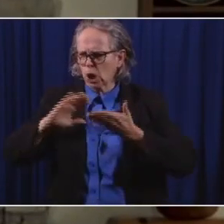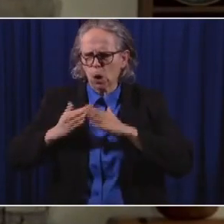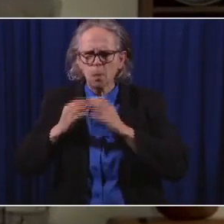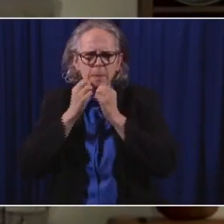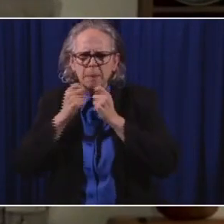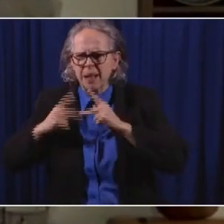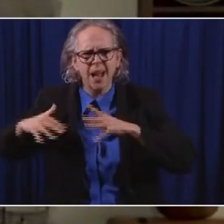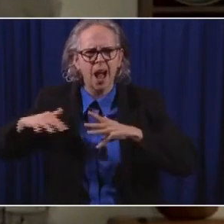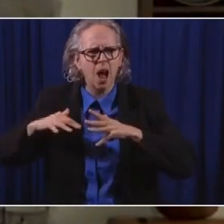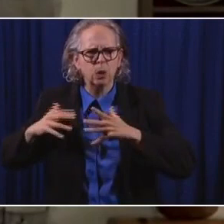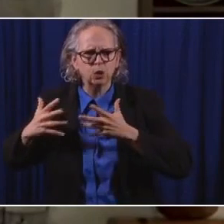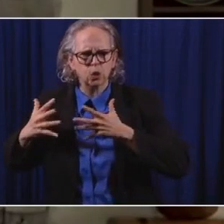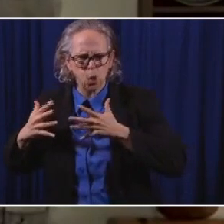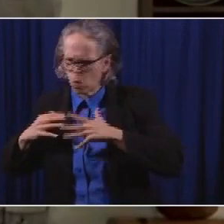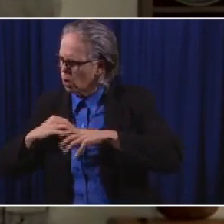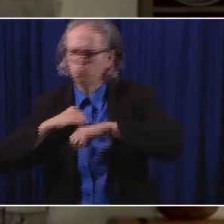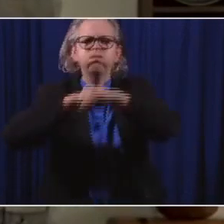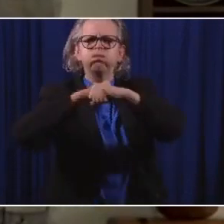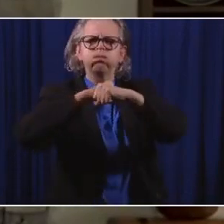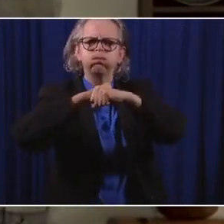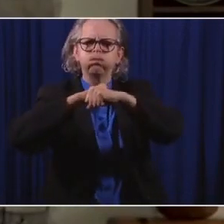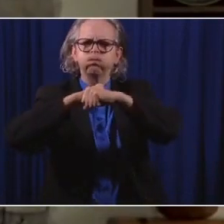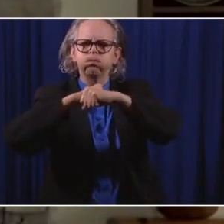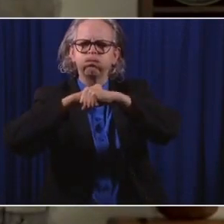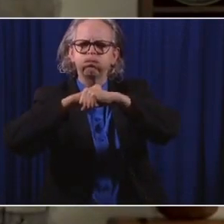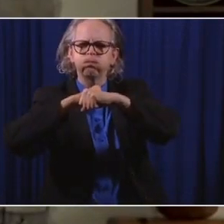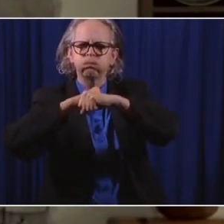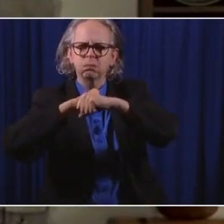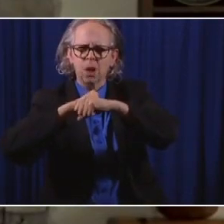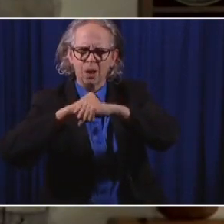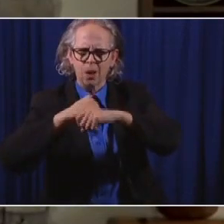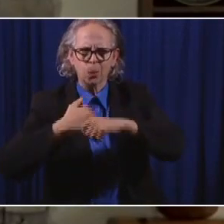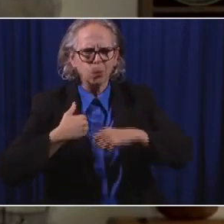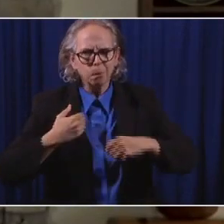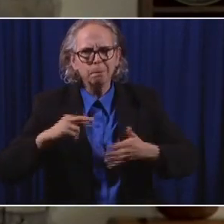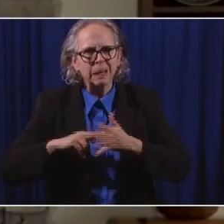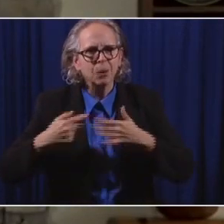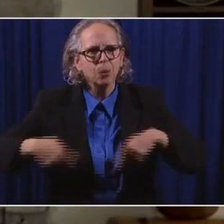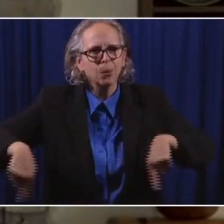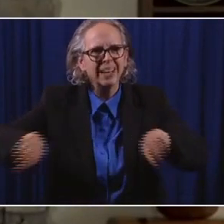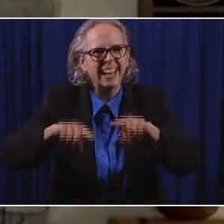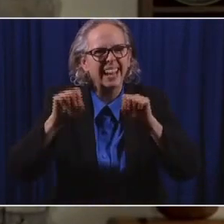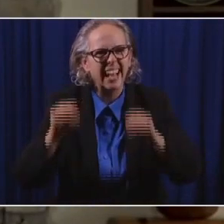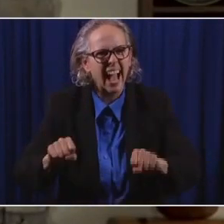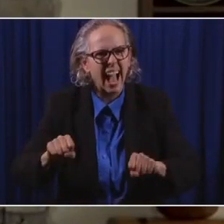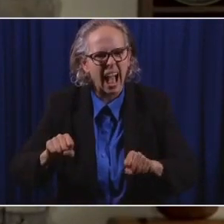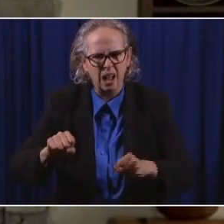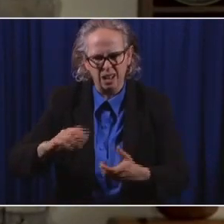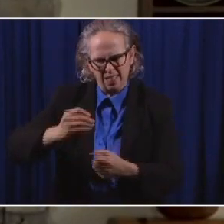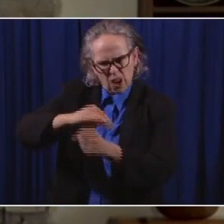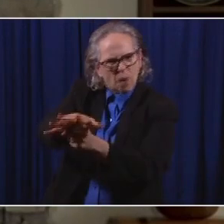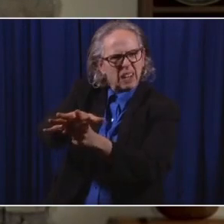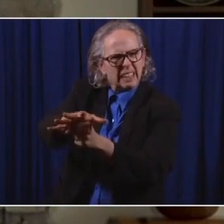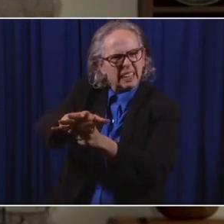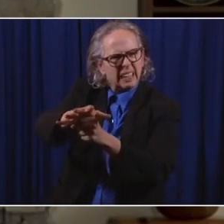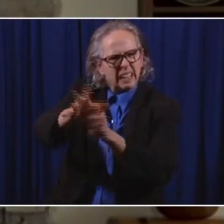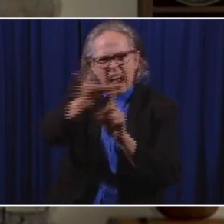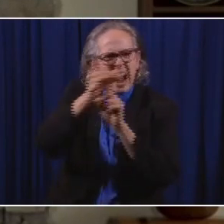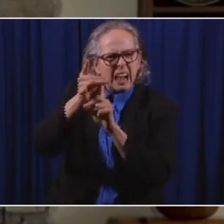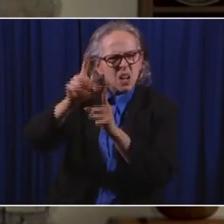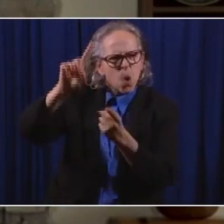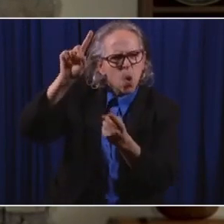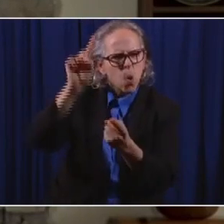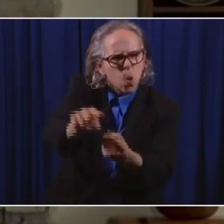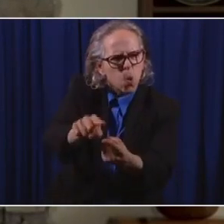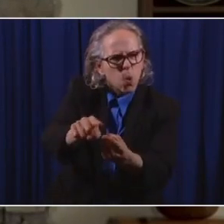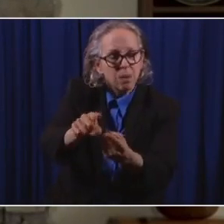We can, in fact, slow down this invader. The decisions each Ohioans make each